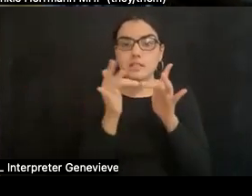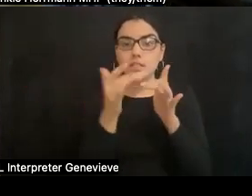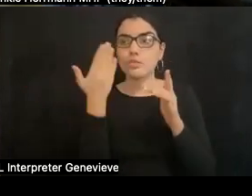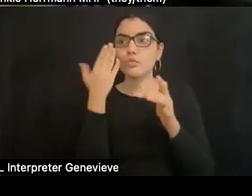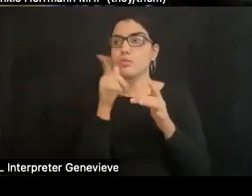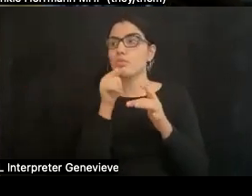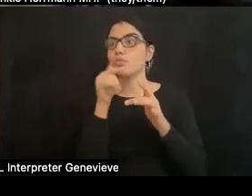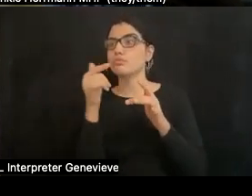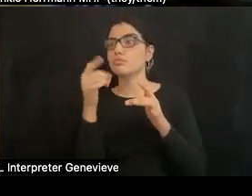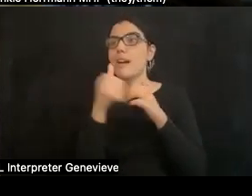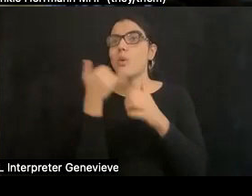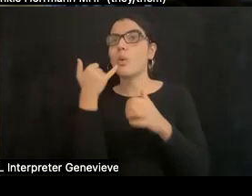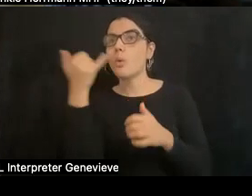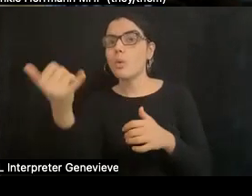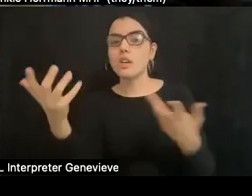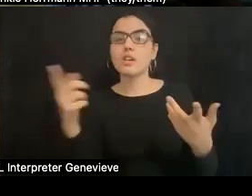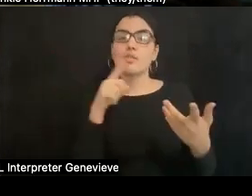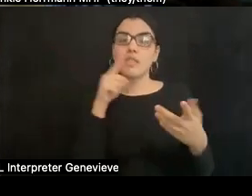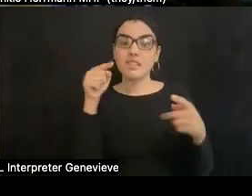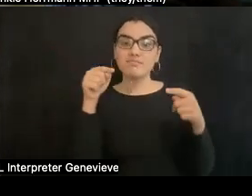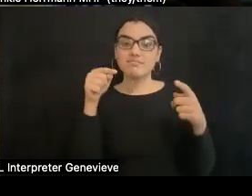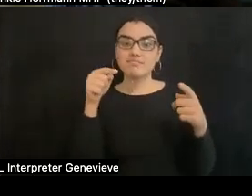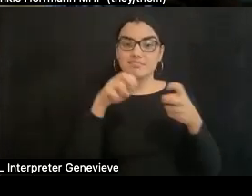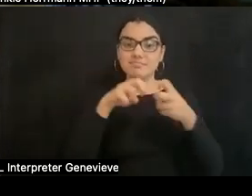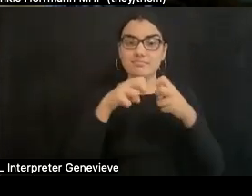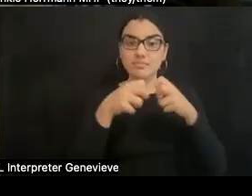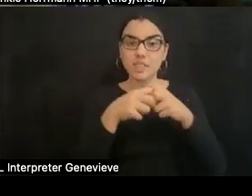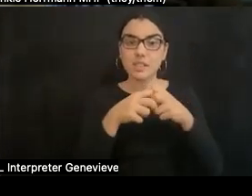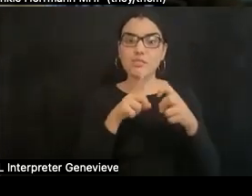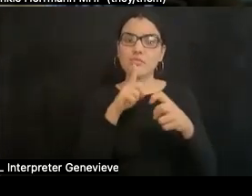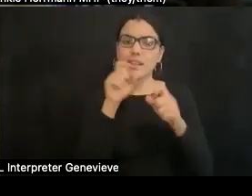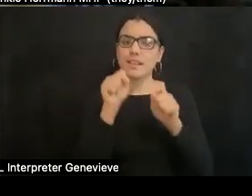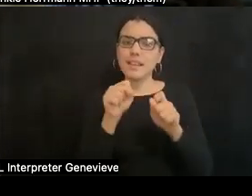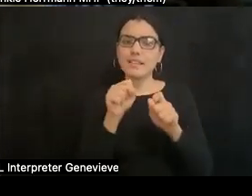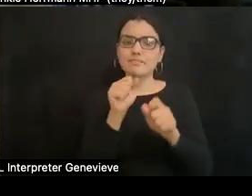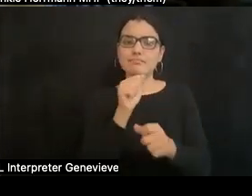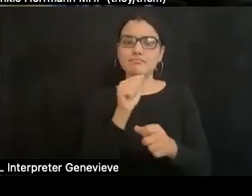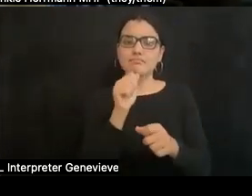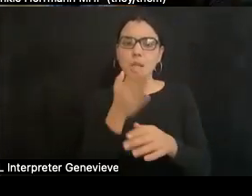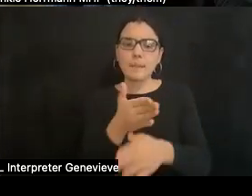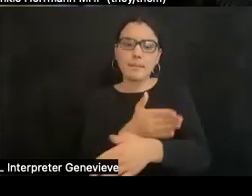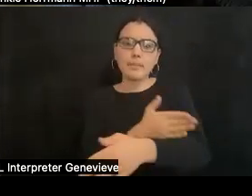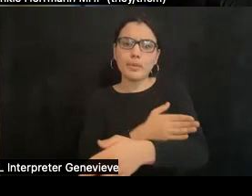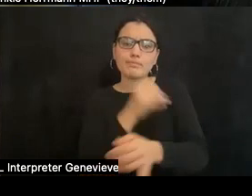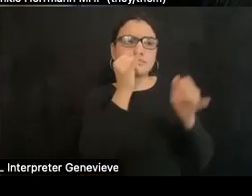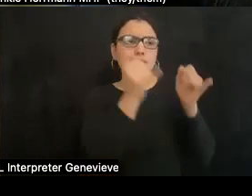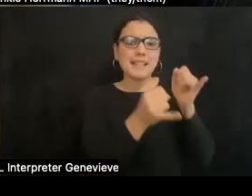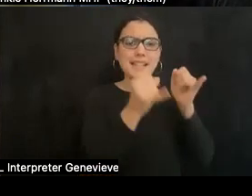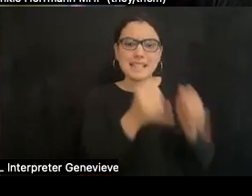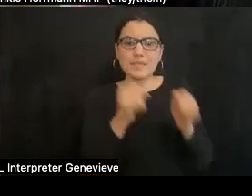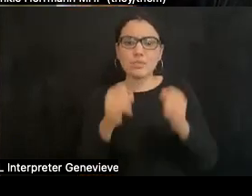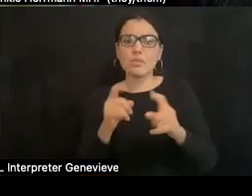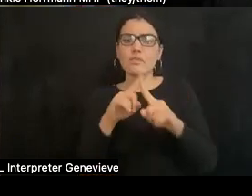them. These are things that obviously can be worked on an individual level, and that's what people, need is like